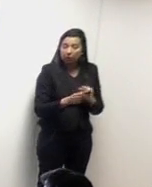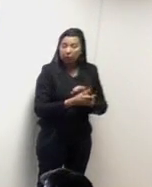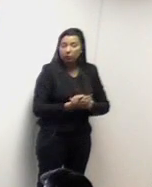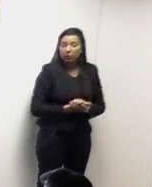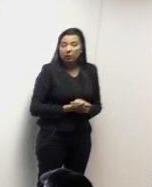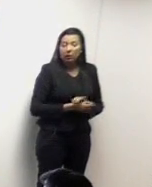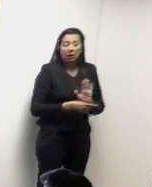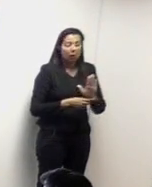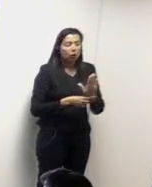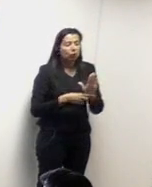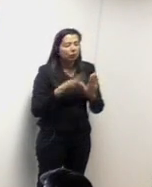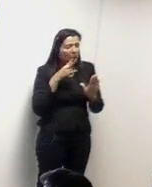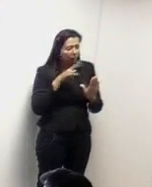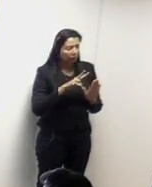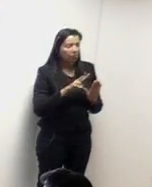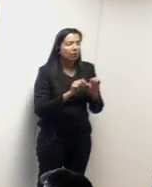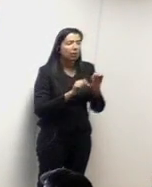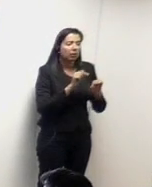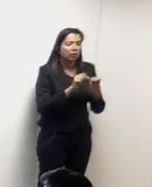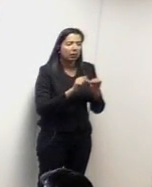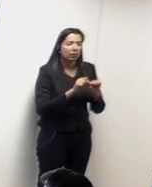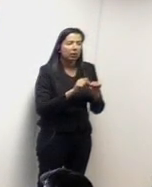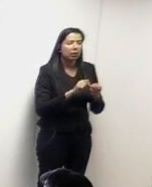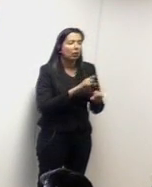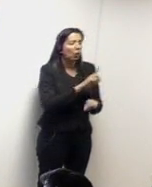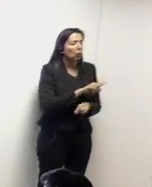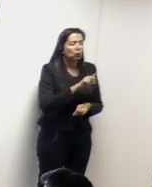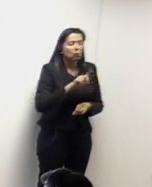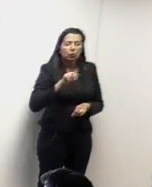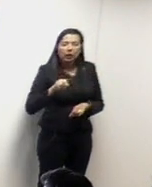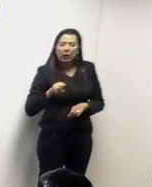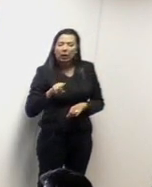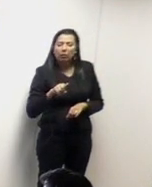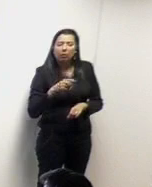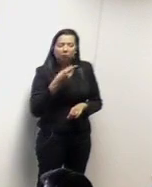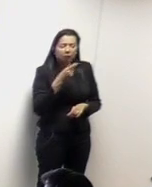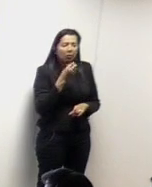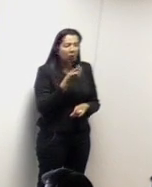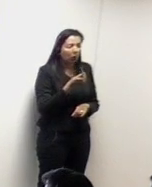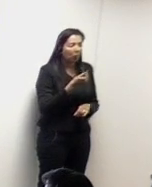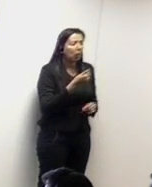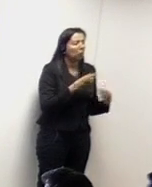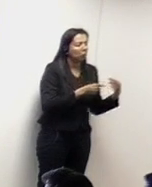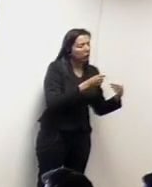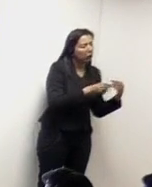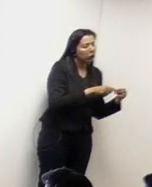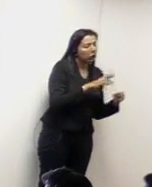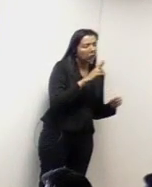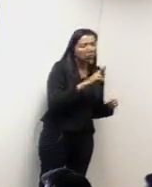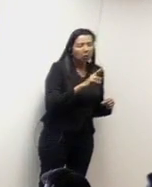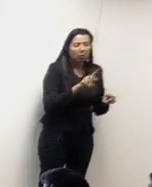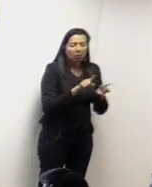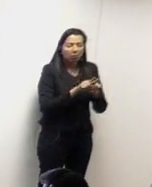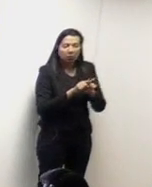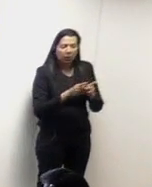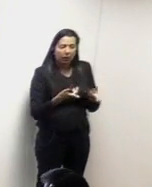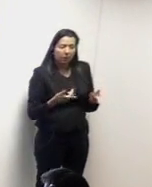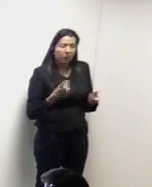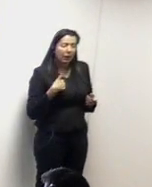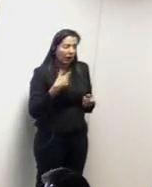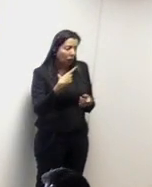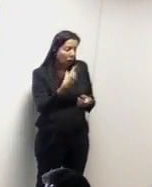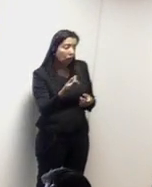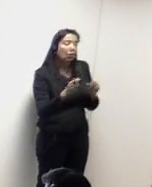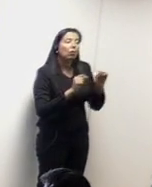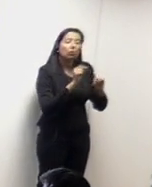okay, I'm gonna change this policy this much and I'll see what the results are. I'm gonna go over all these examples in a second,